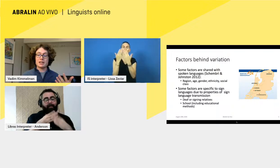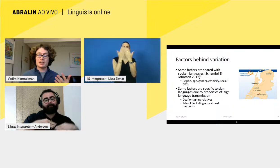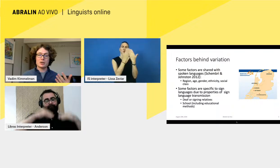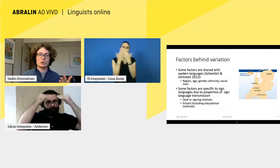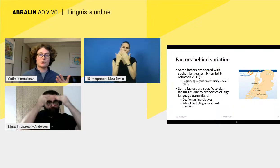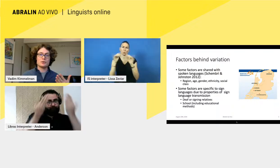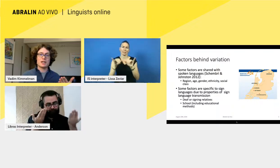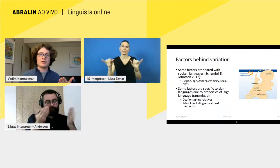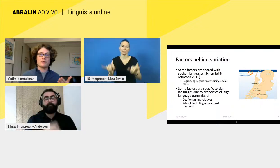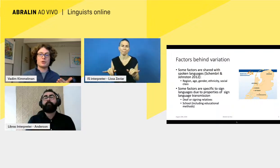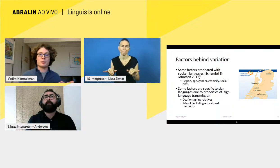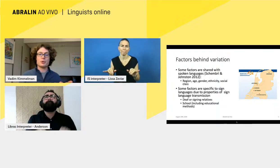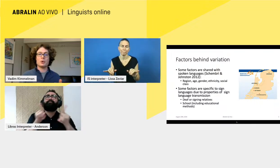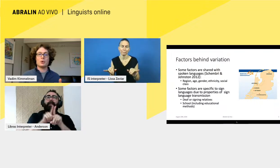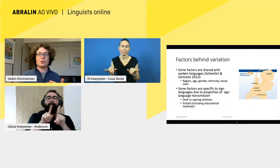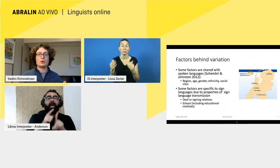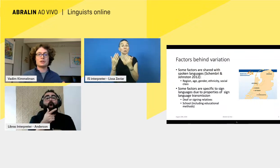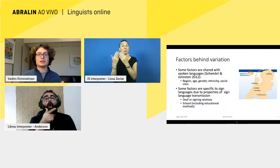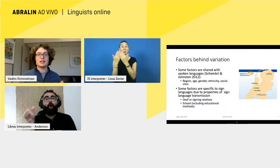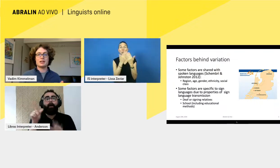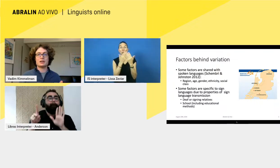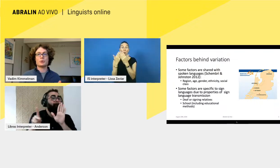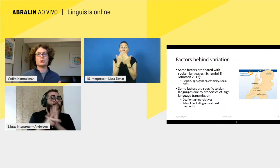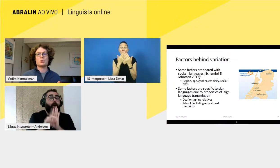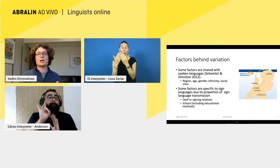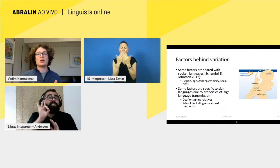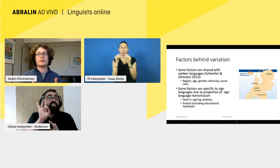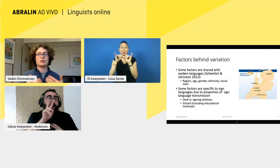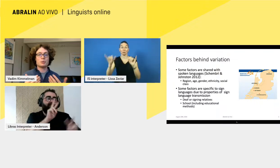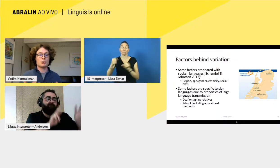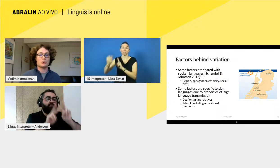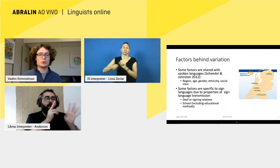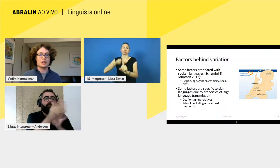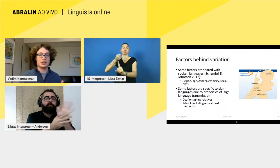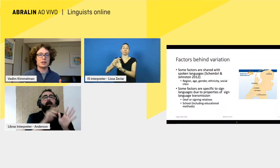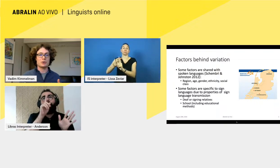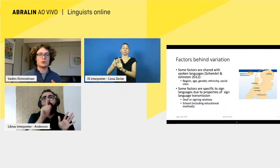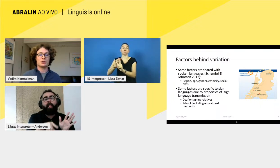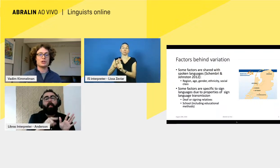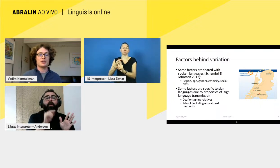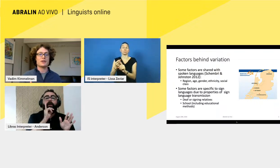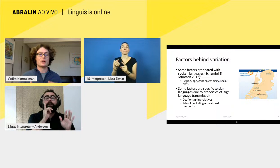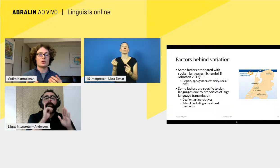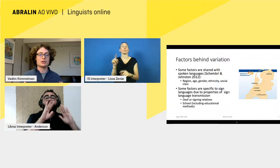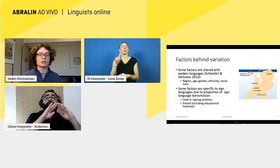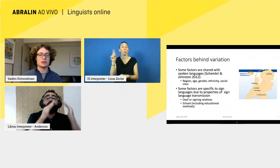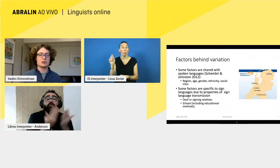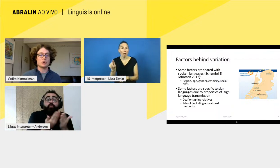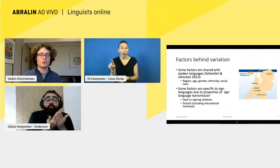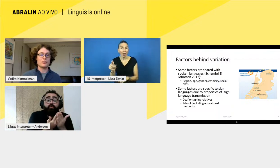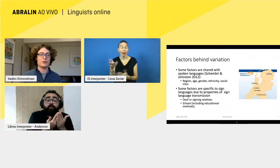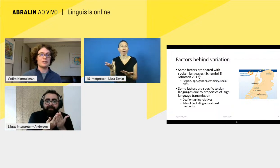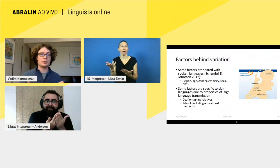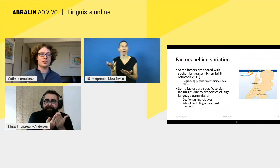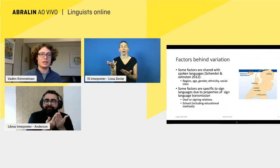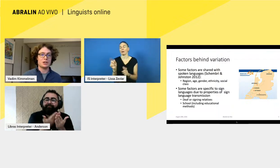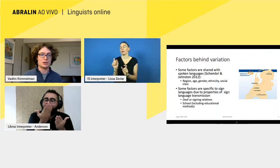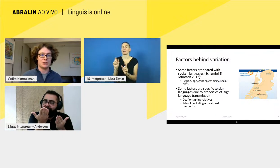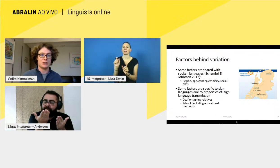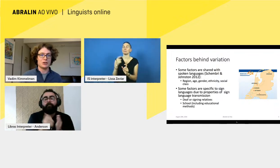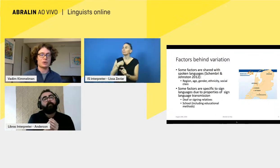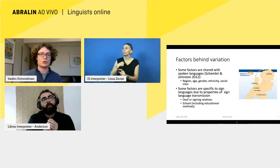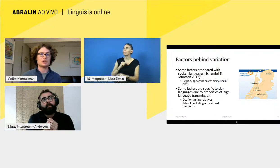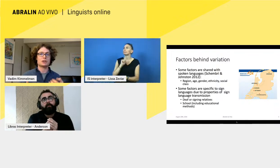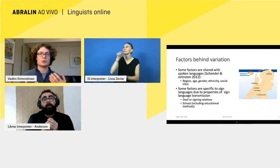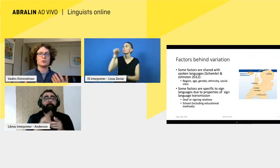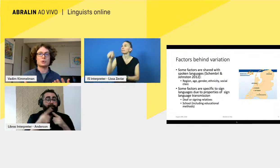Because again, a lot of deaf people learn sign language or are exposed to sign language in the context of